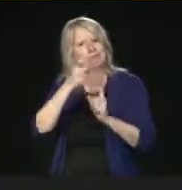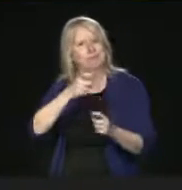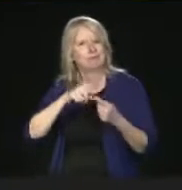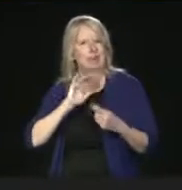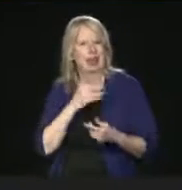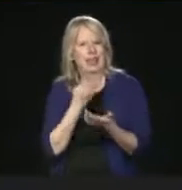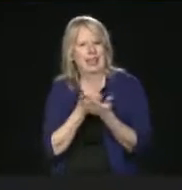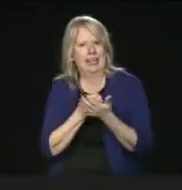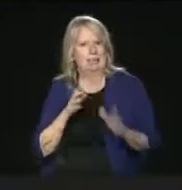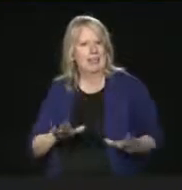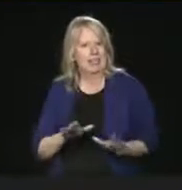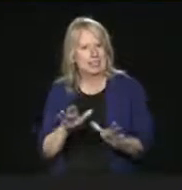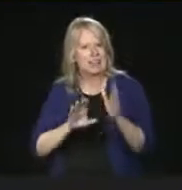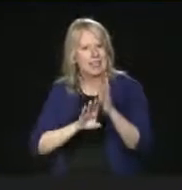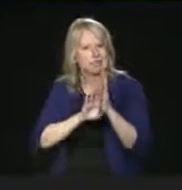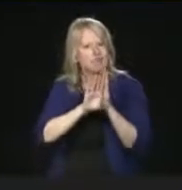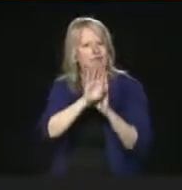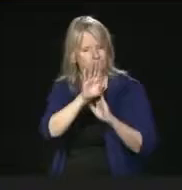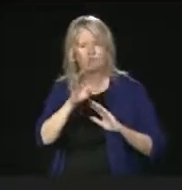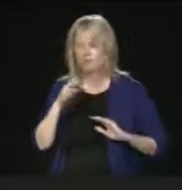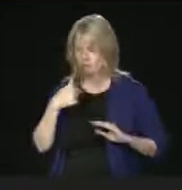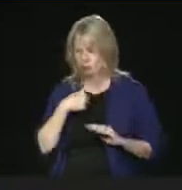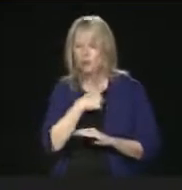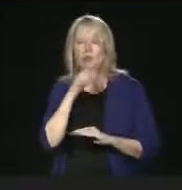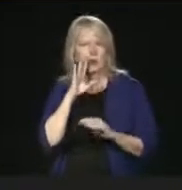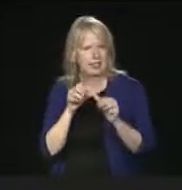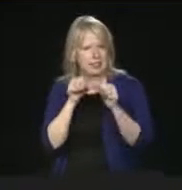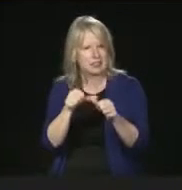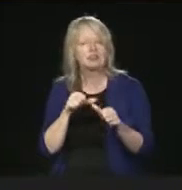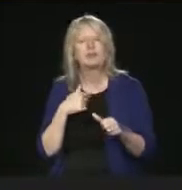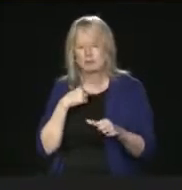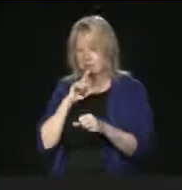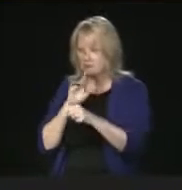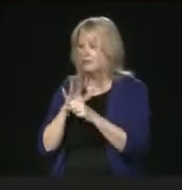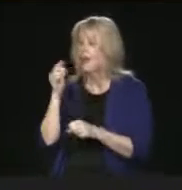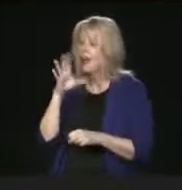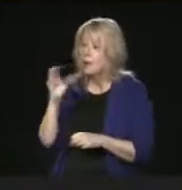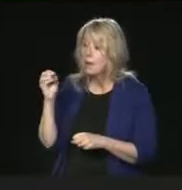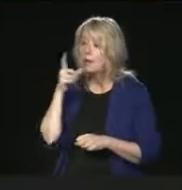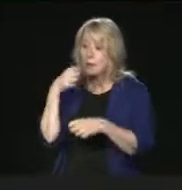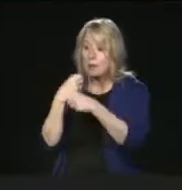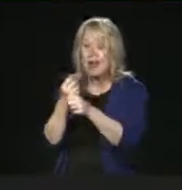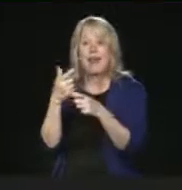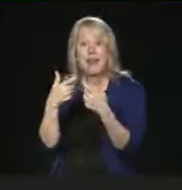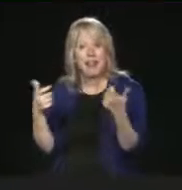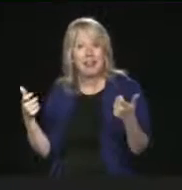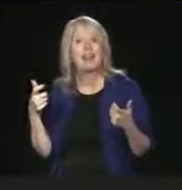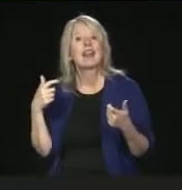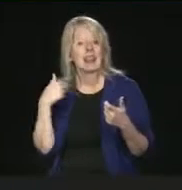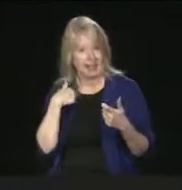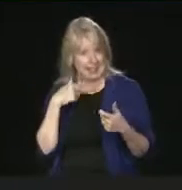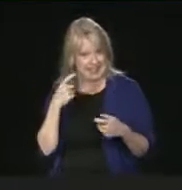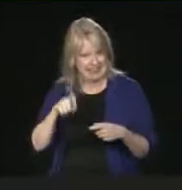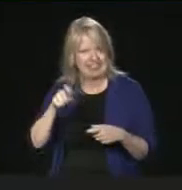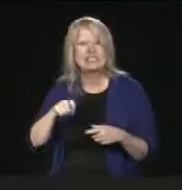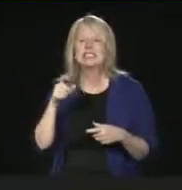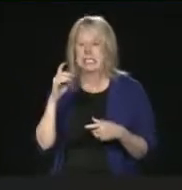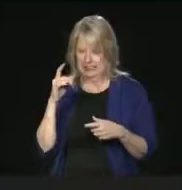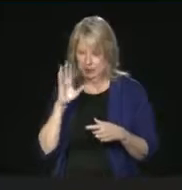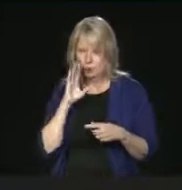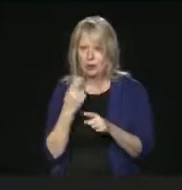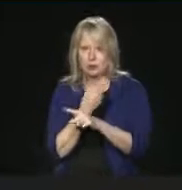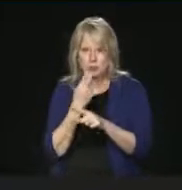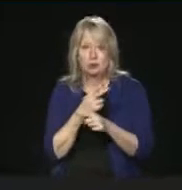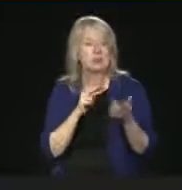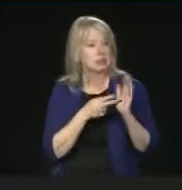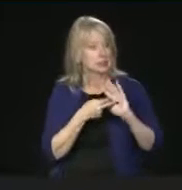to continue to do, and we can assure companies that produce these things that we need them and we will use them. So is that a yes,